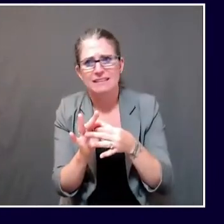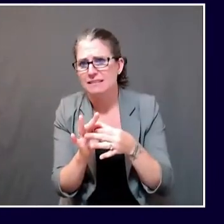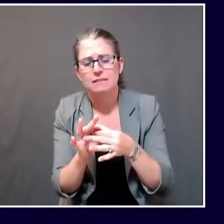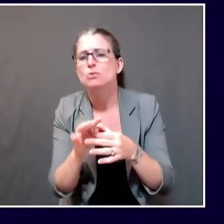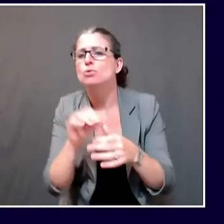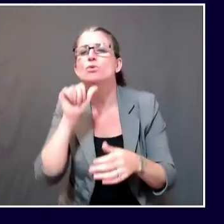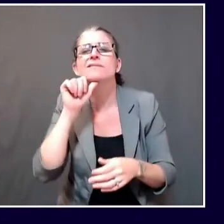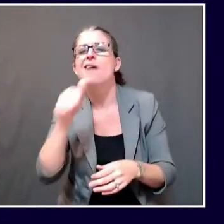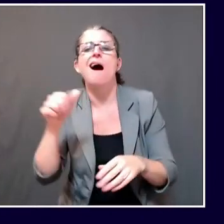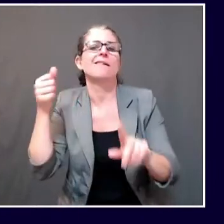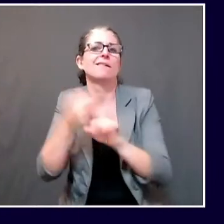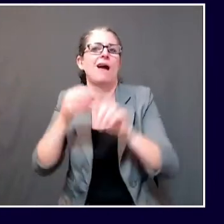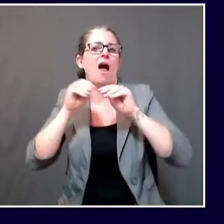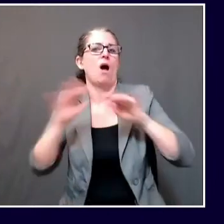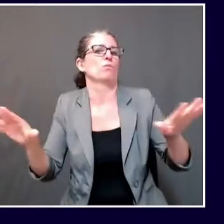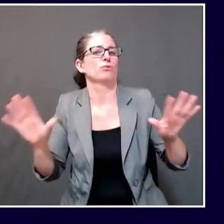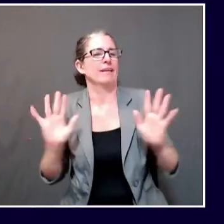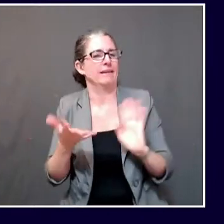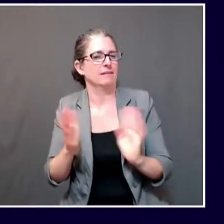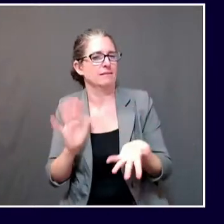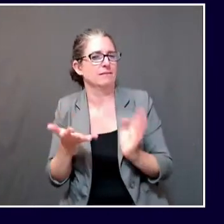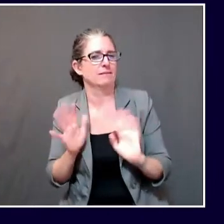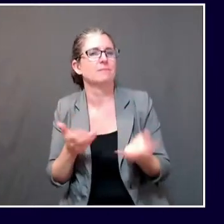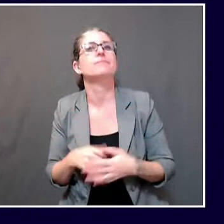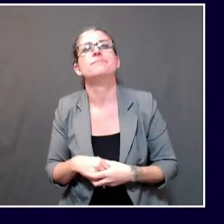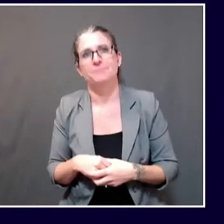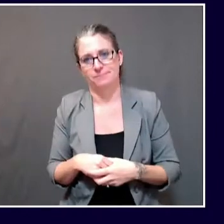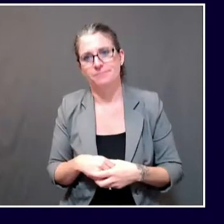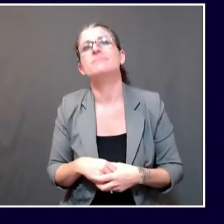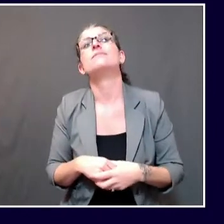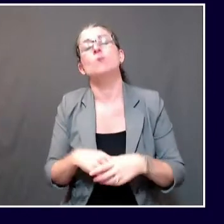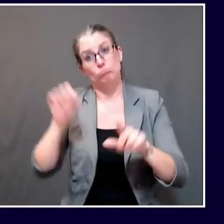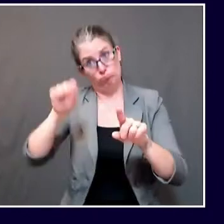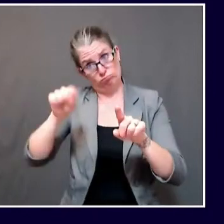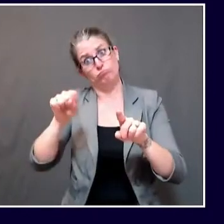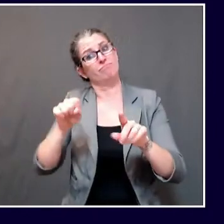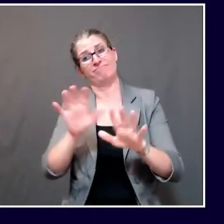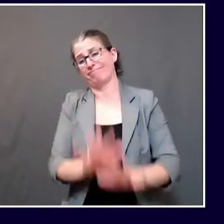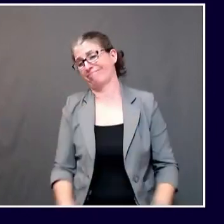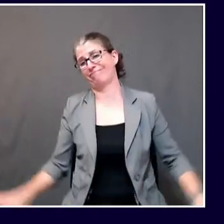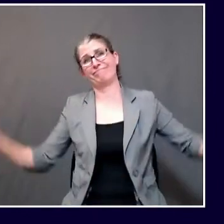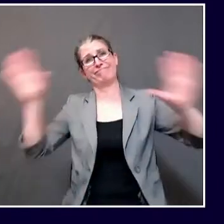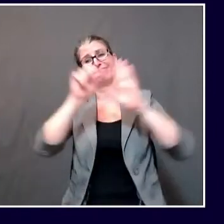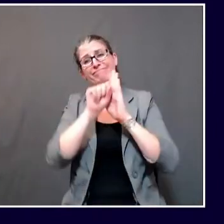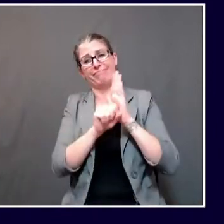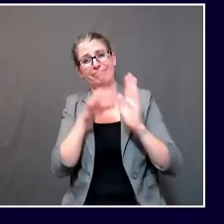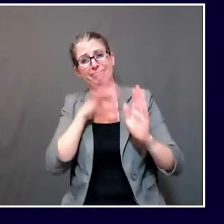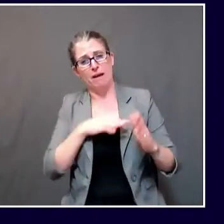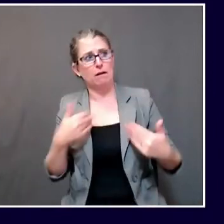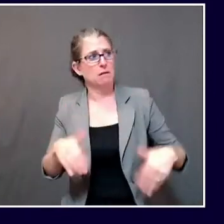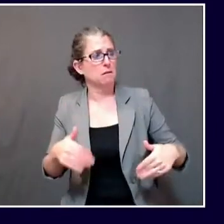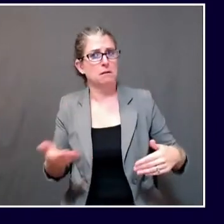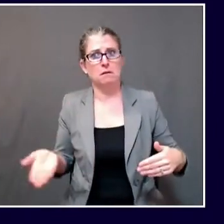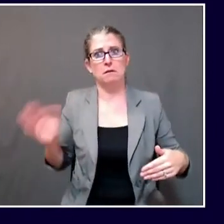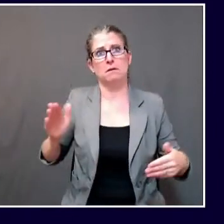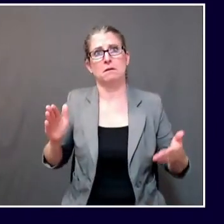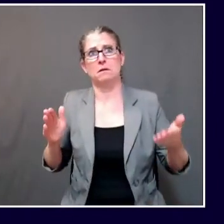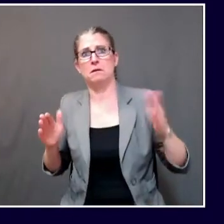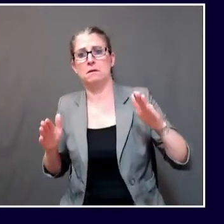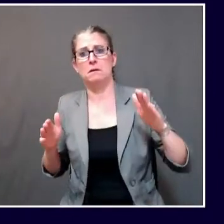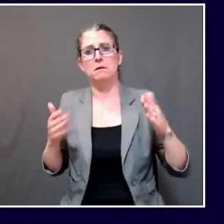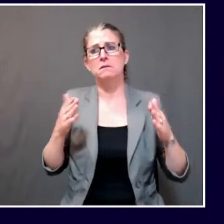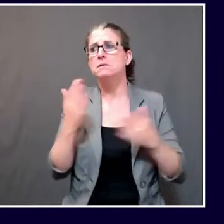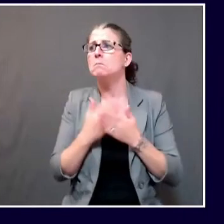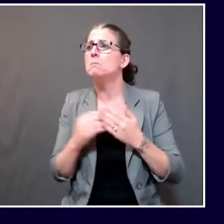We're now seeing upticks all across the state, particularly in areas, again, where rates were previously low, but